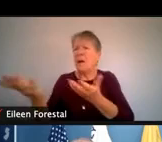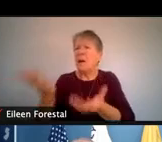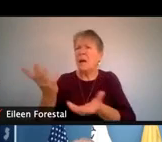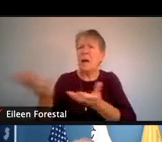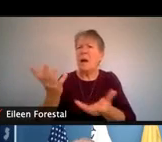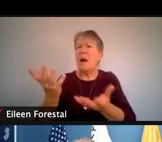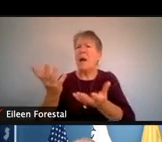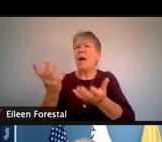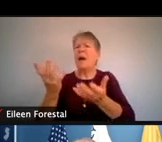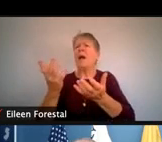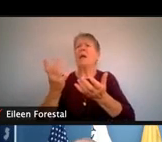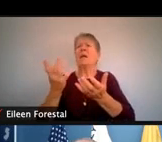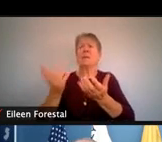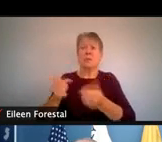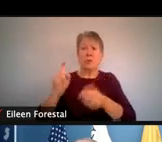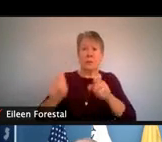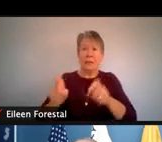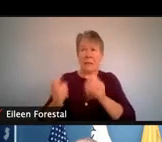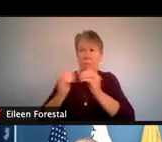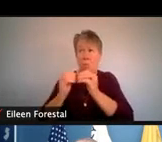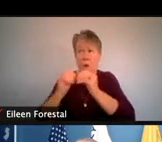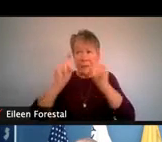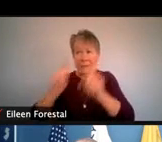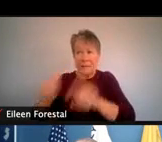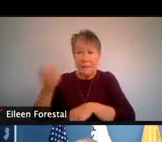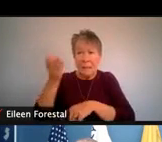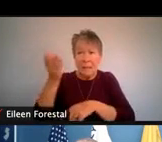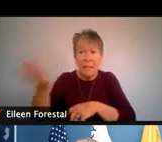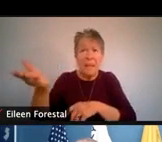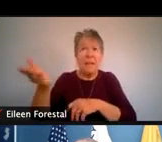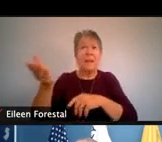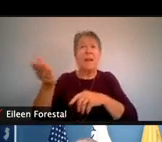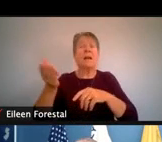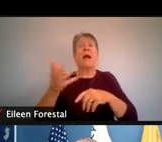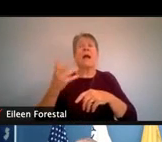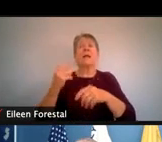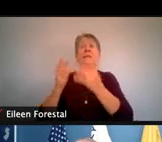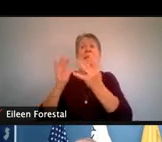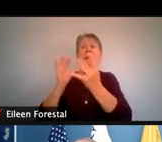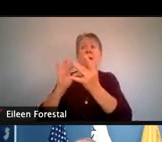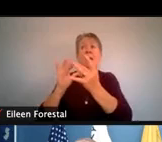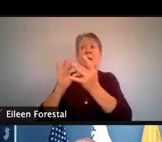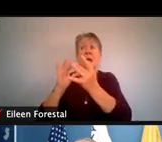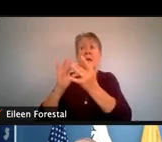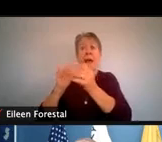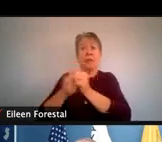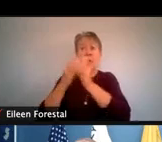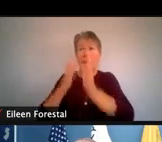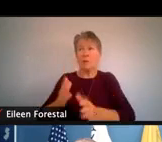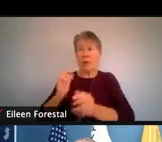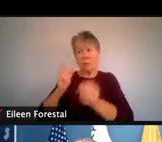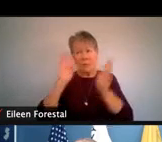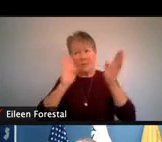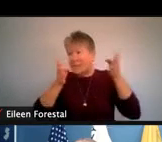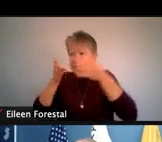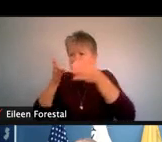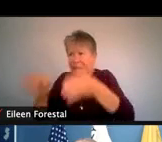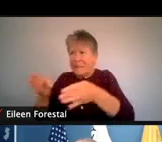tracing resources, helping them out with enforcement from either state or